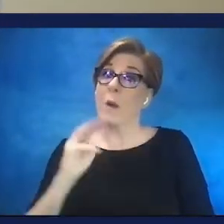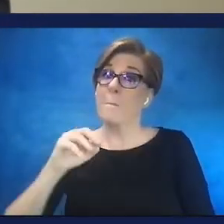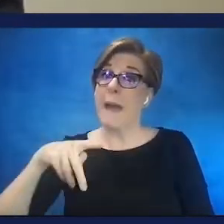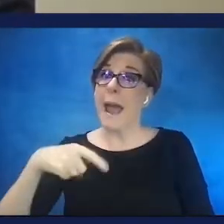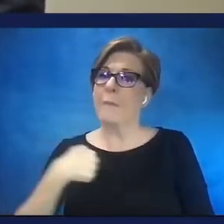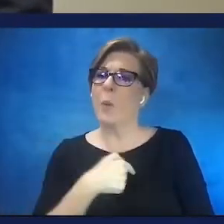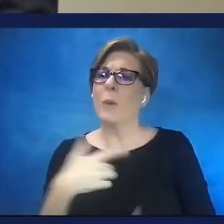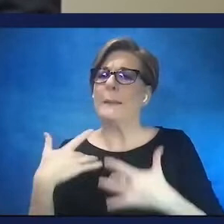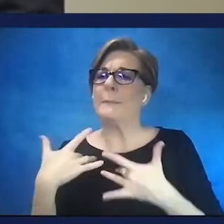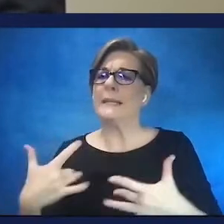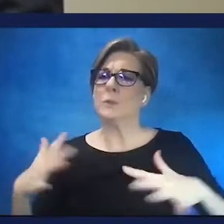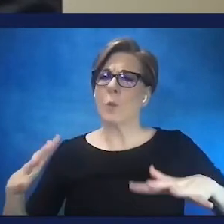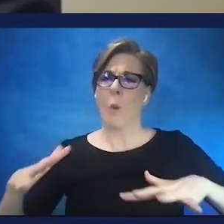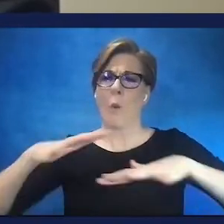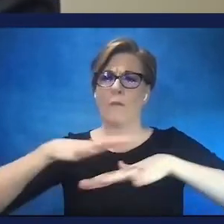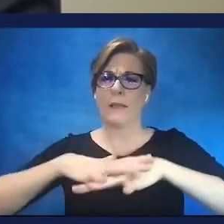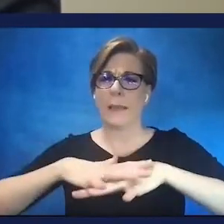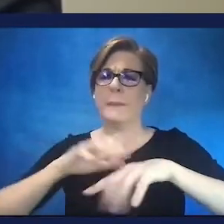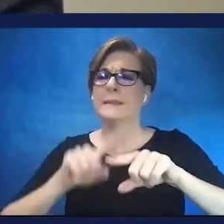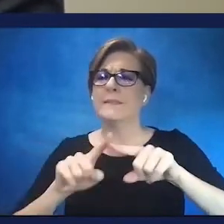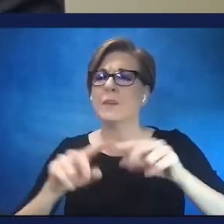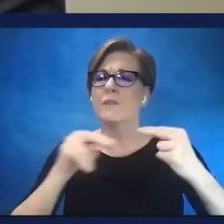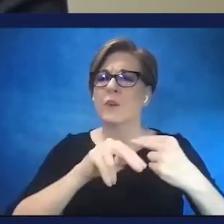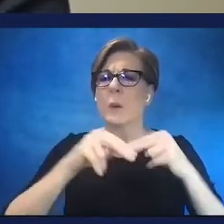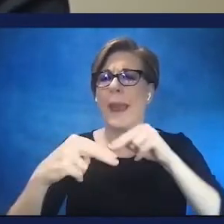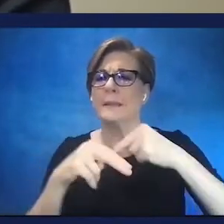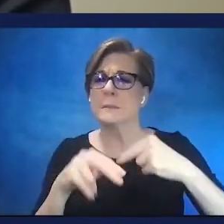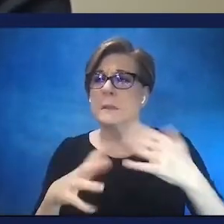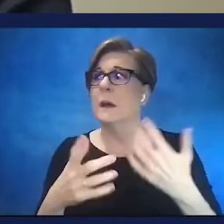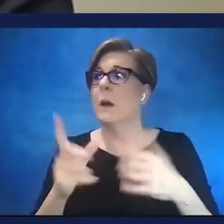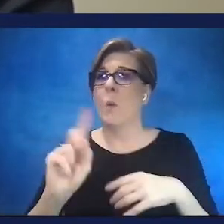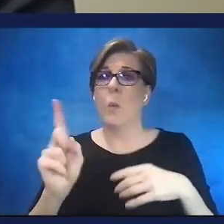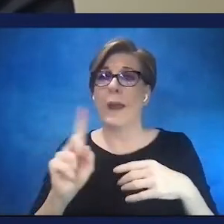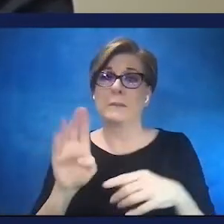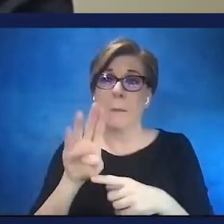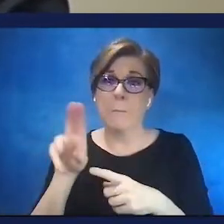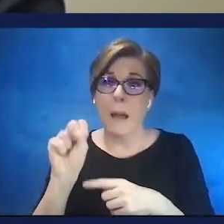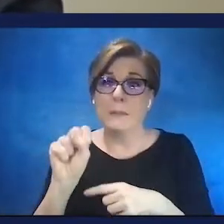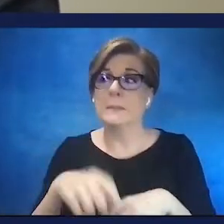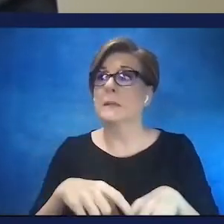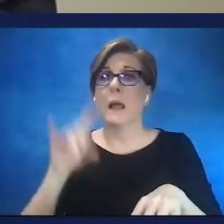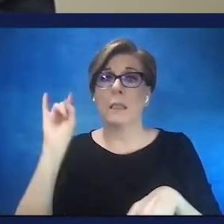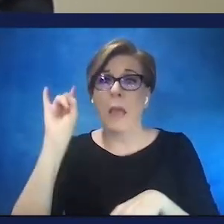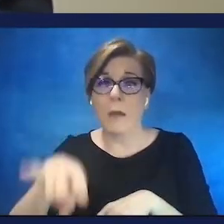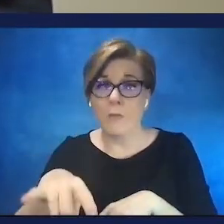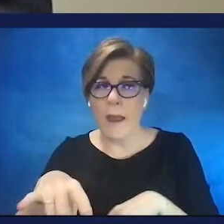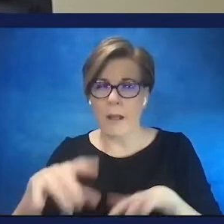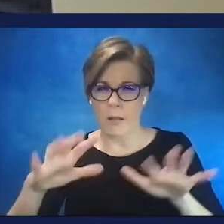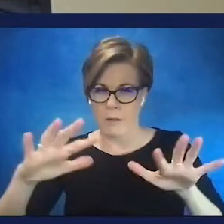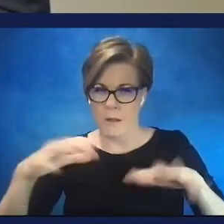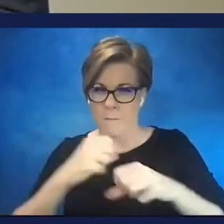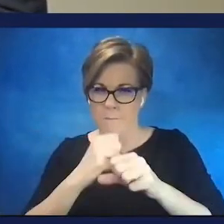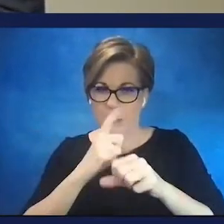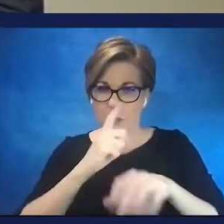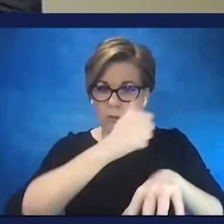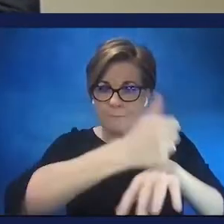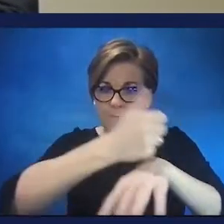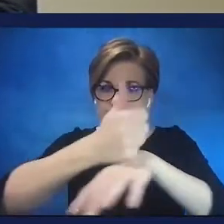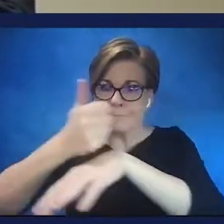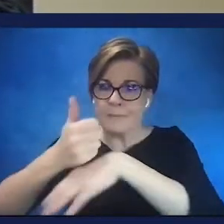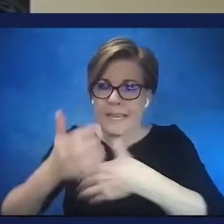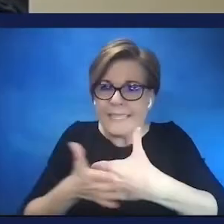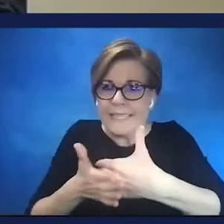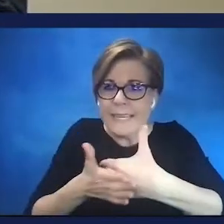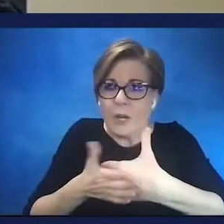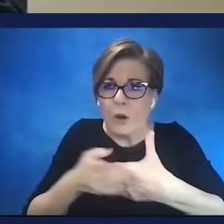overlays of all the freeways, our bus lines, and even light rail. So we're making sure that we